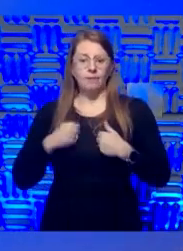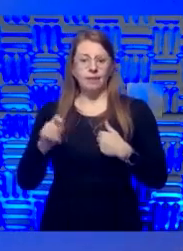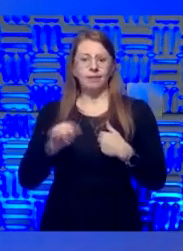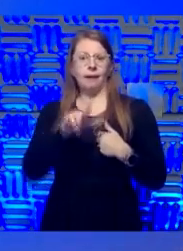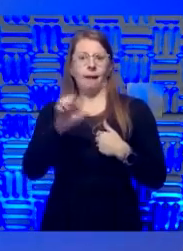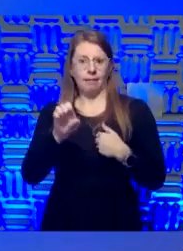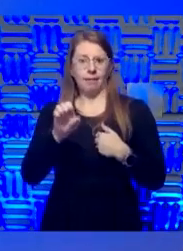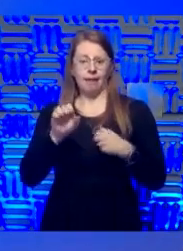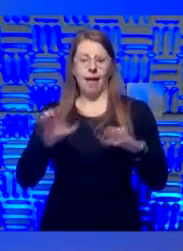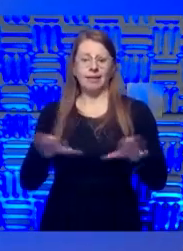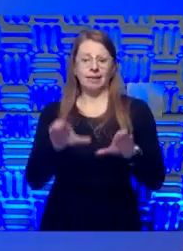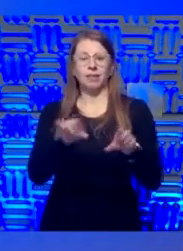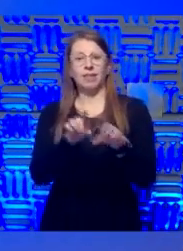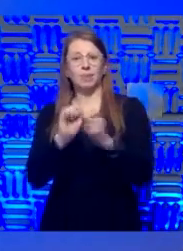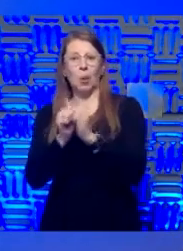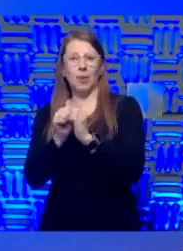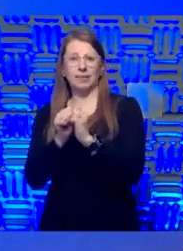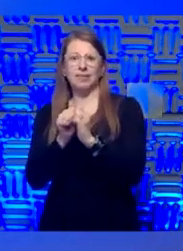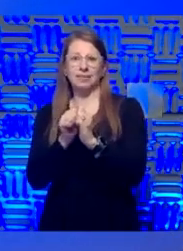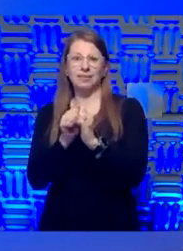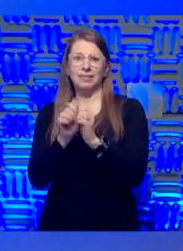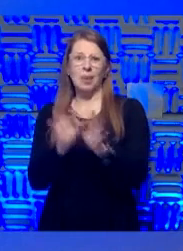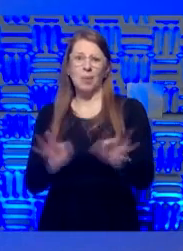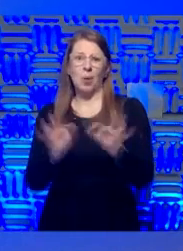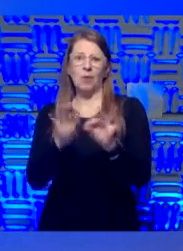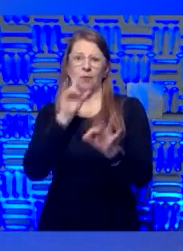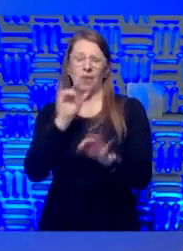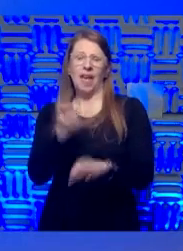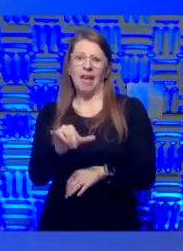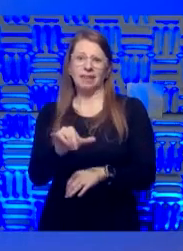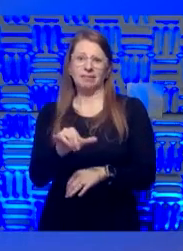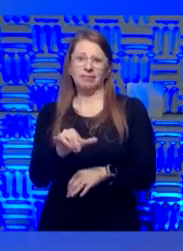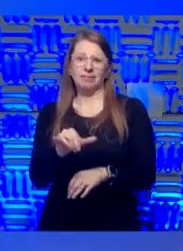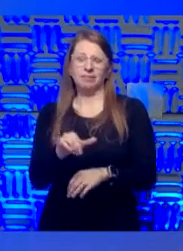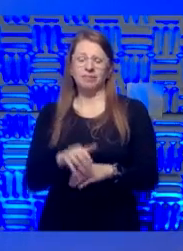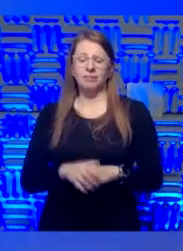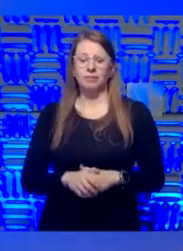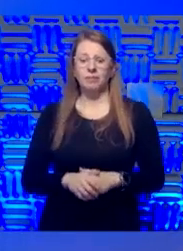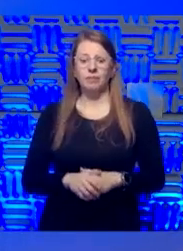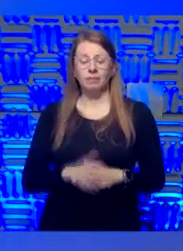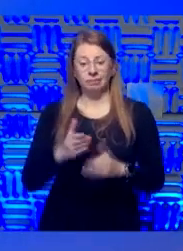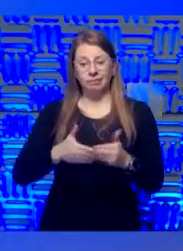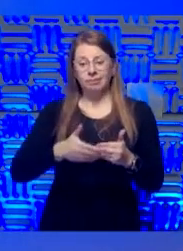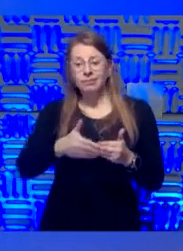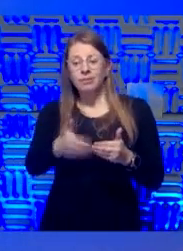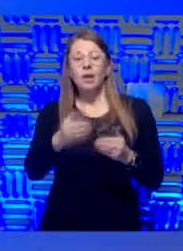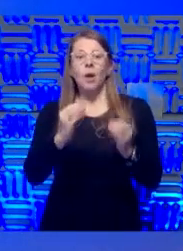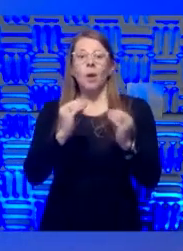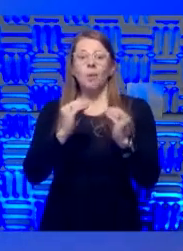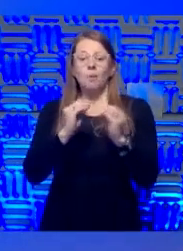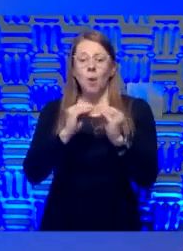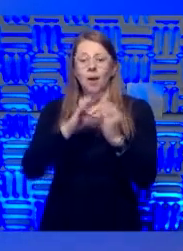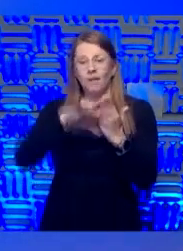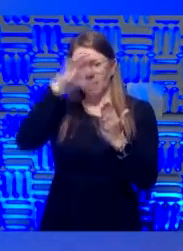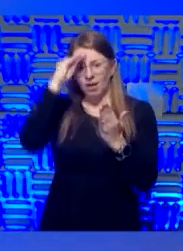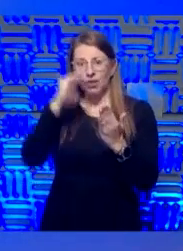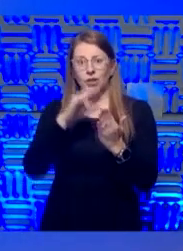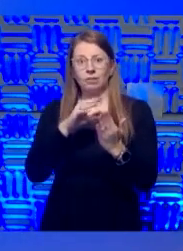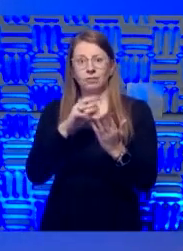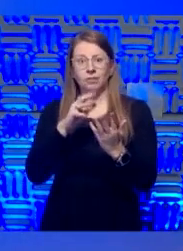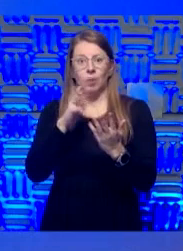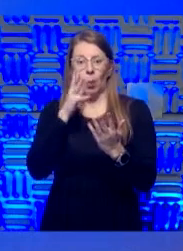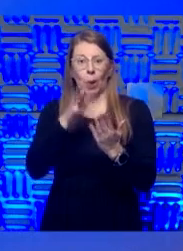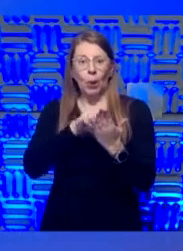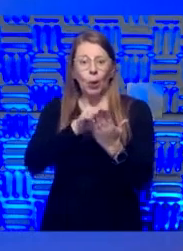those things. So I think as we move further into this, we'll have a lot more information. We'll be continuing to talk about trying to,